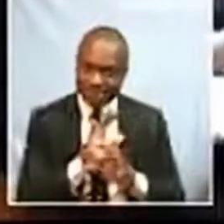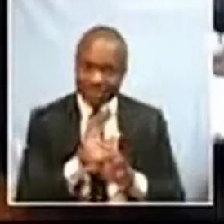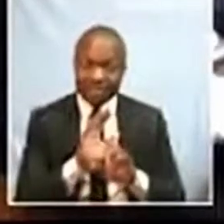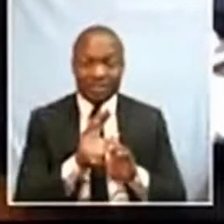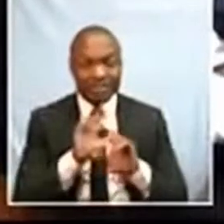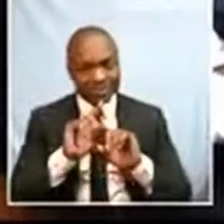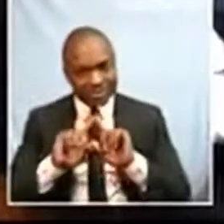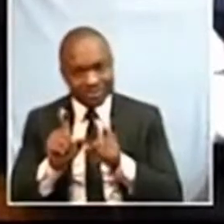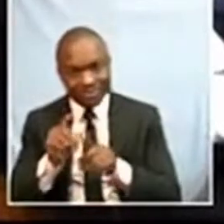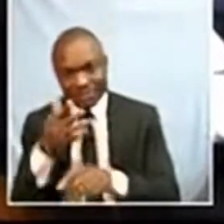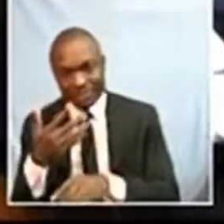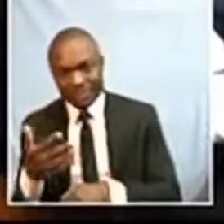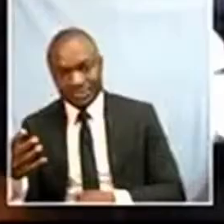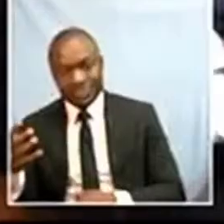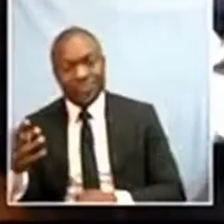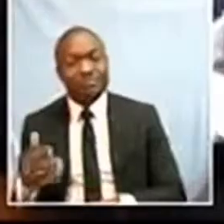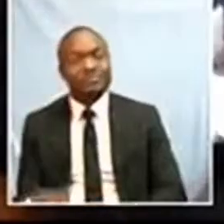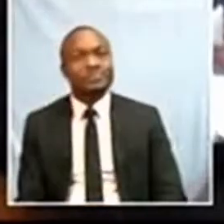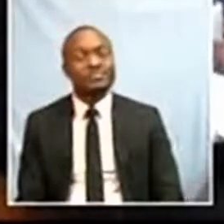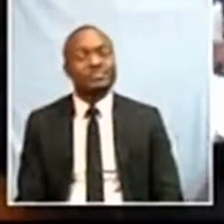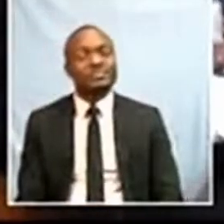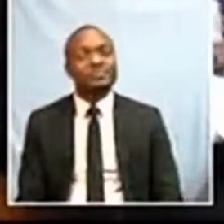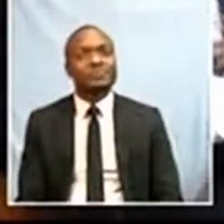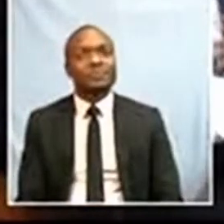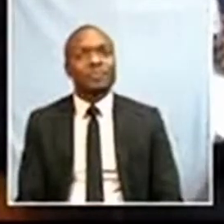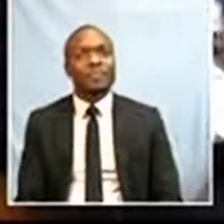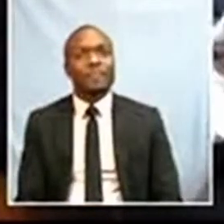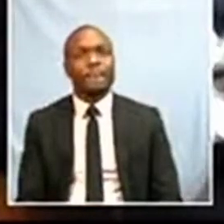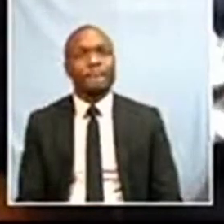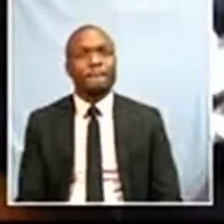different subject. I